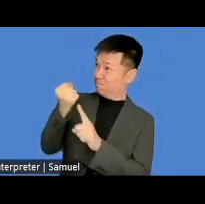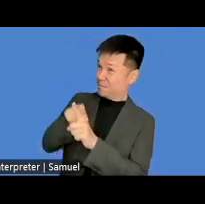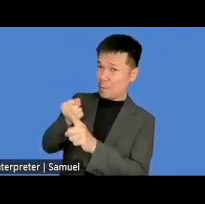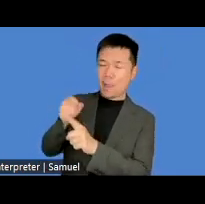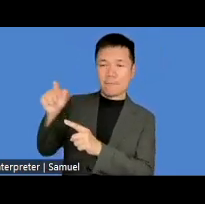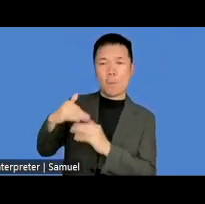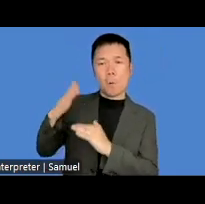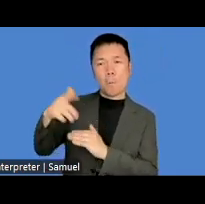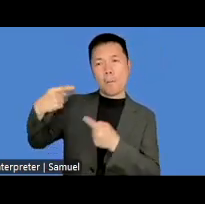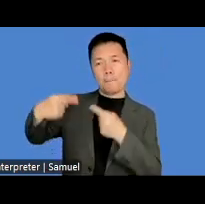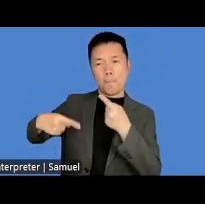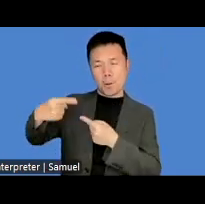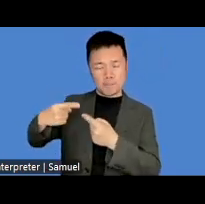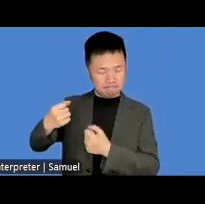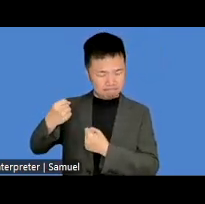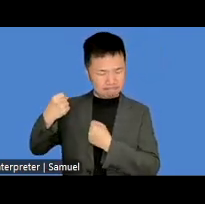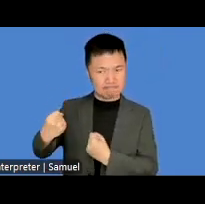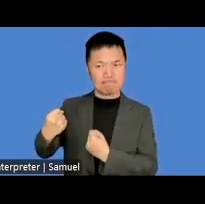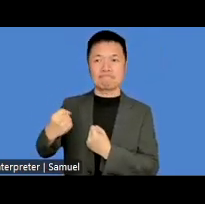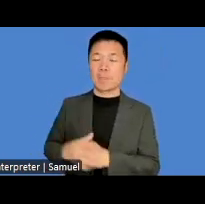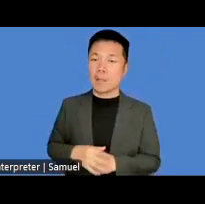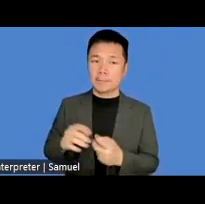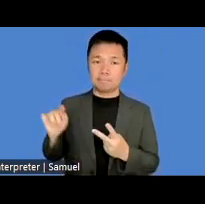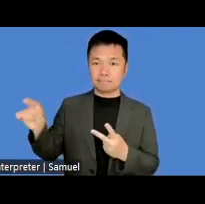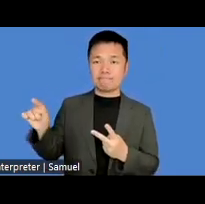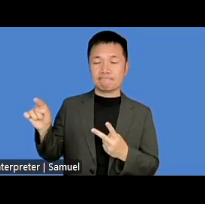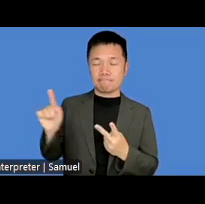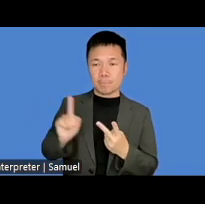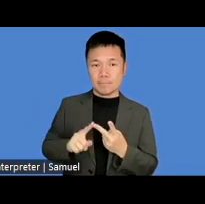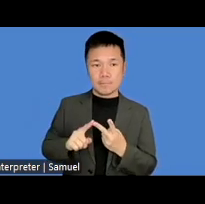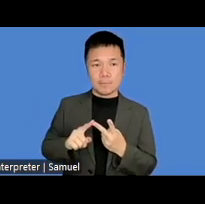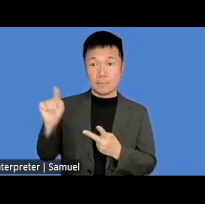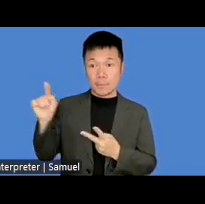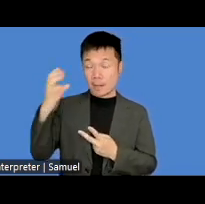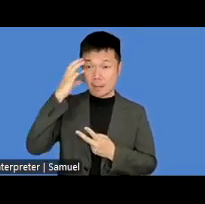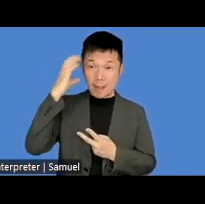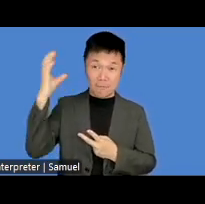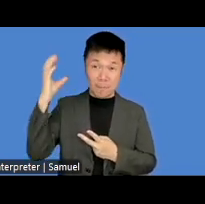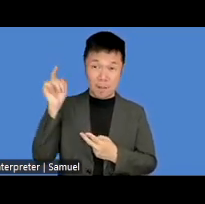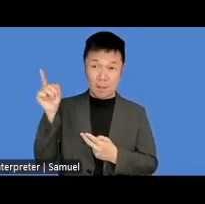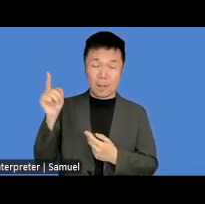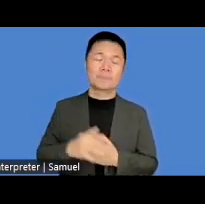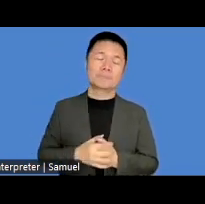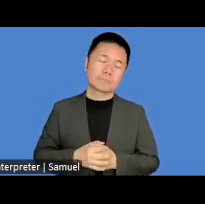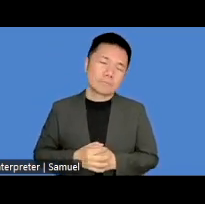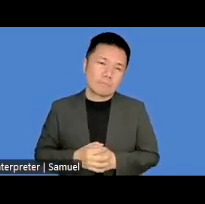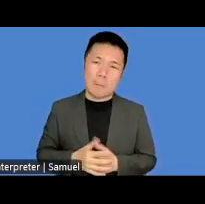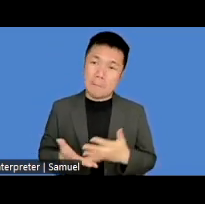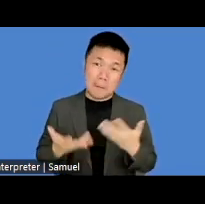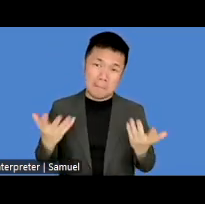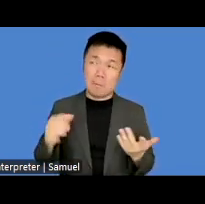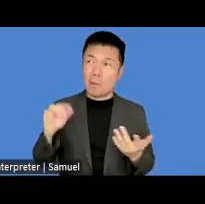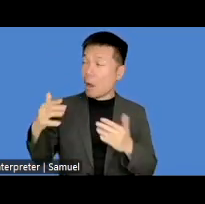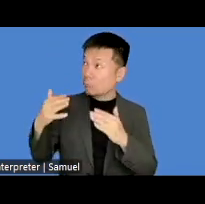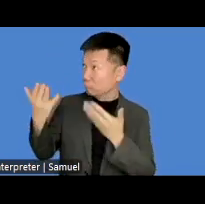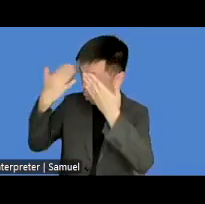space. Though the government is slow to act, but its doors are open. It is open to, dialogue,